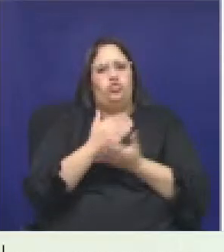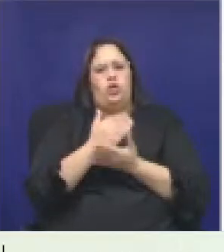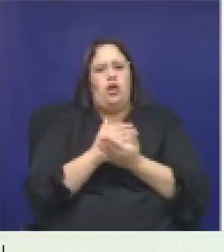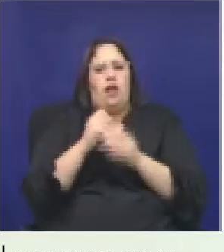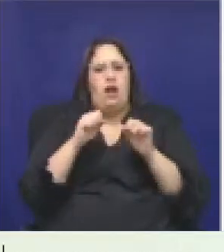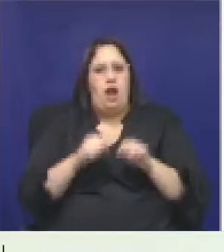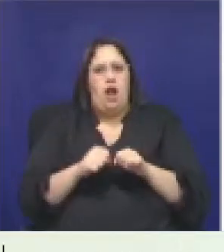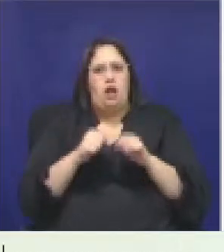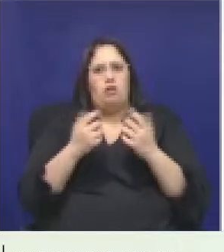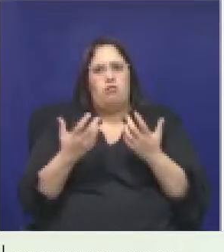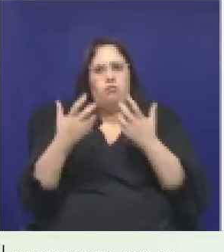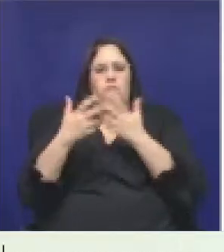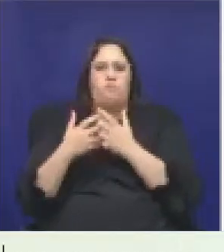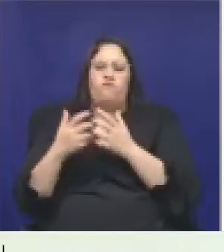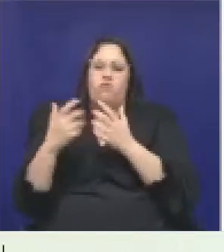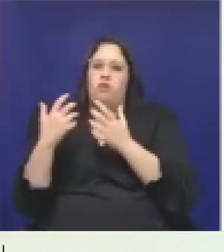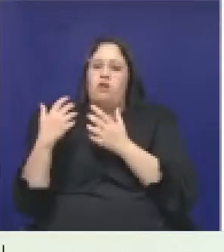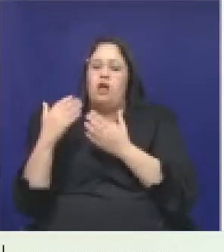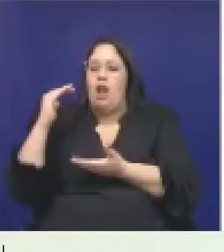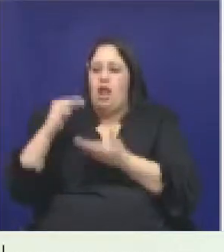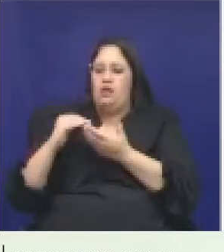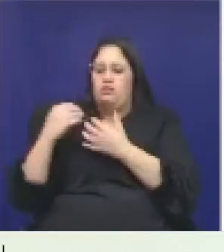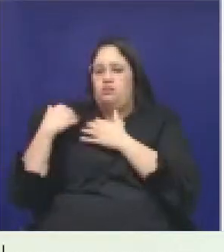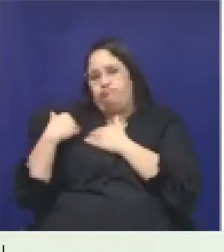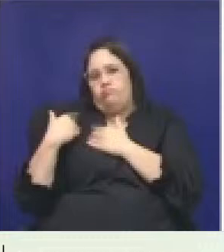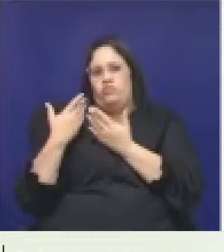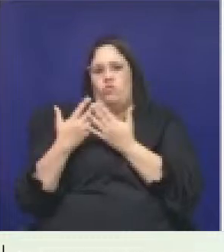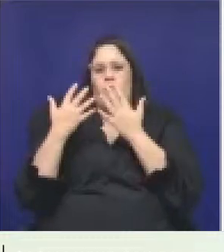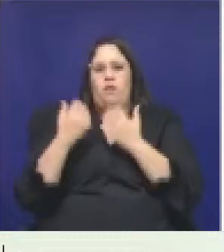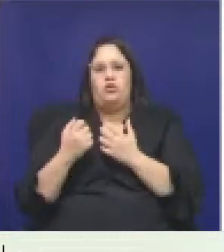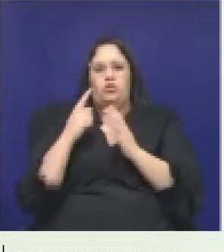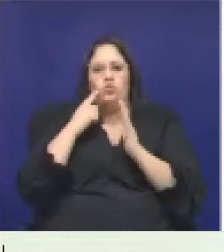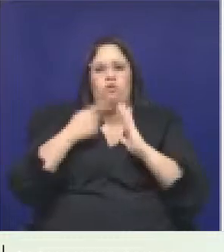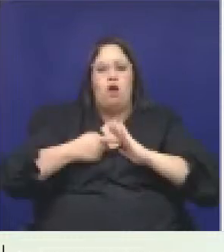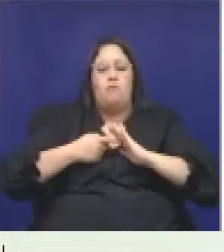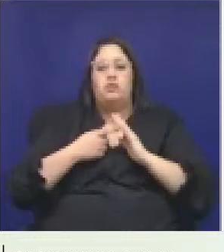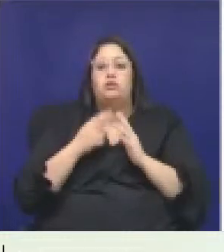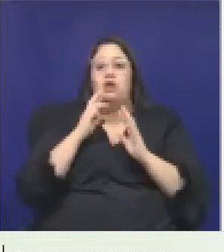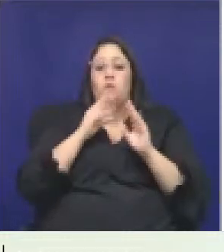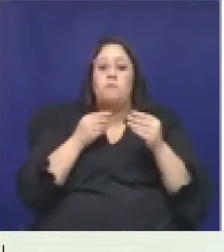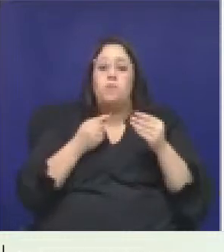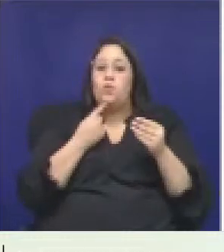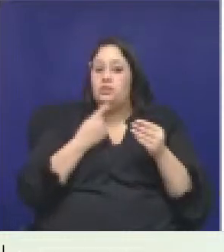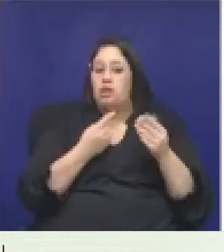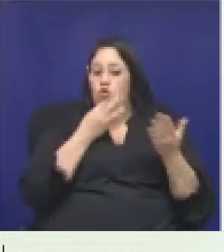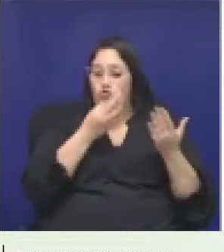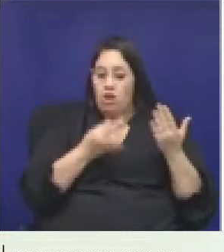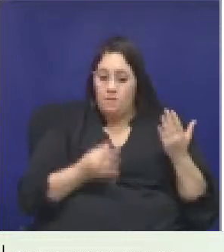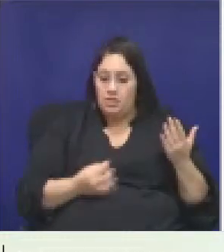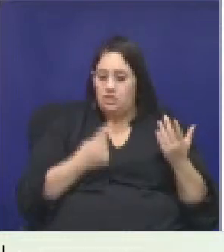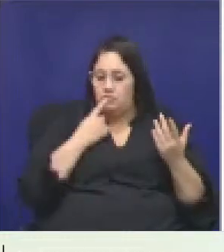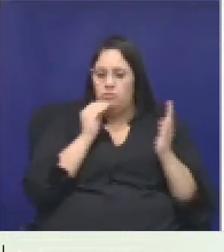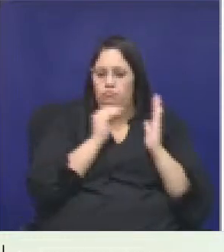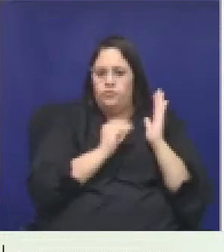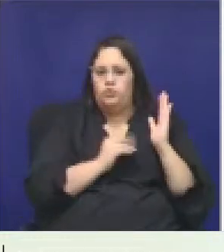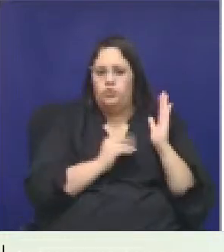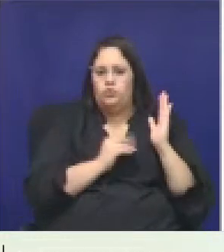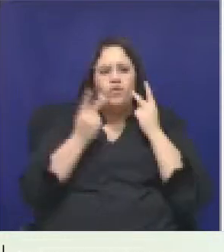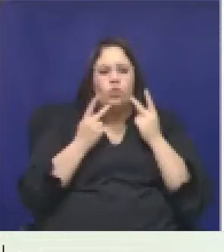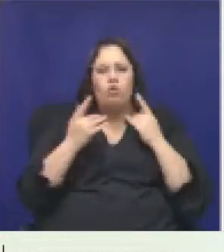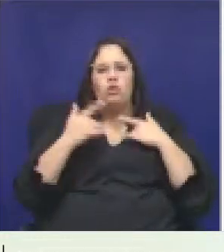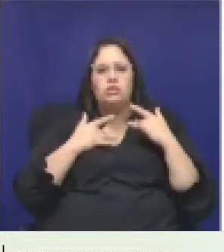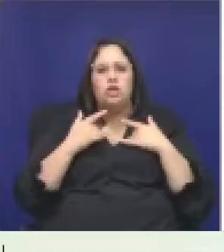requirements of this department. The report set out from the committee in terms of recommendations captures the concerns and views of the